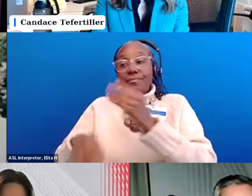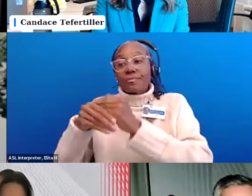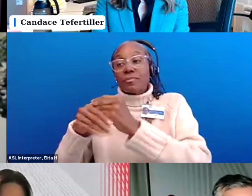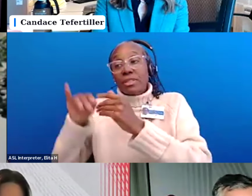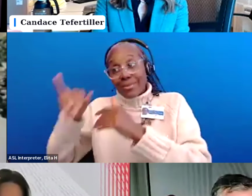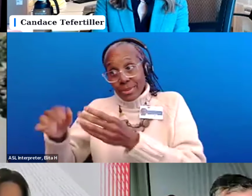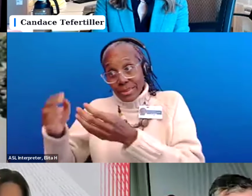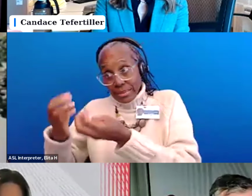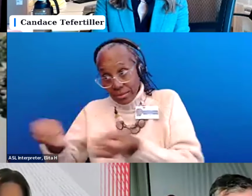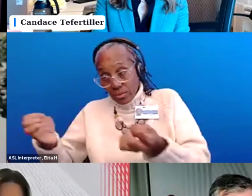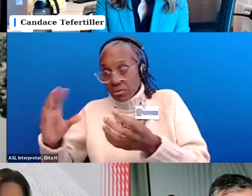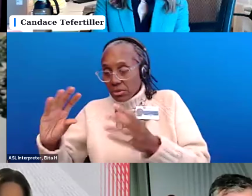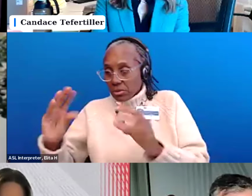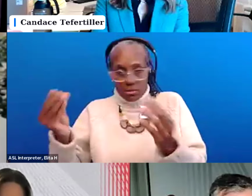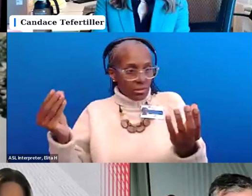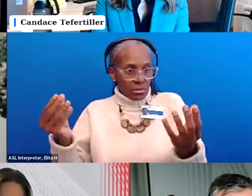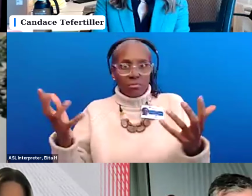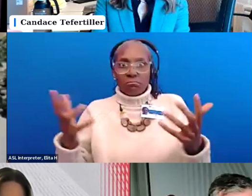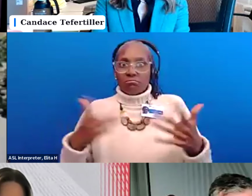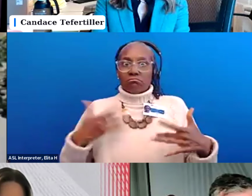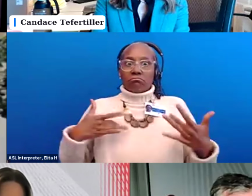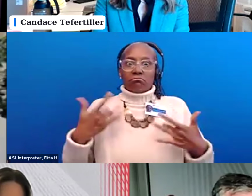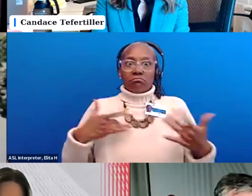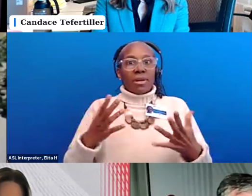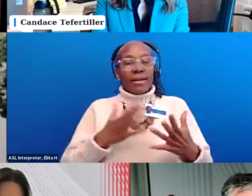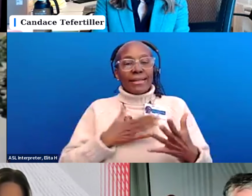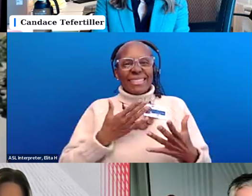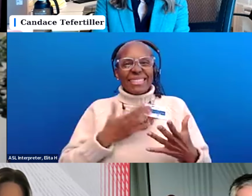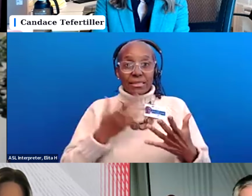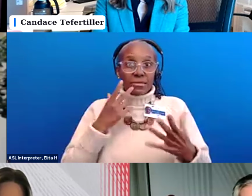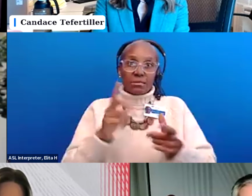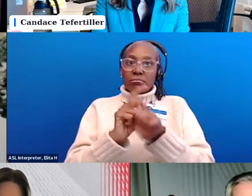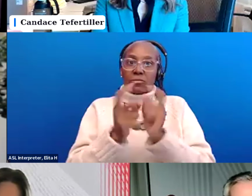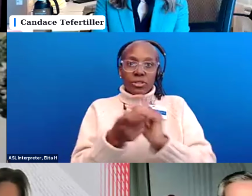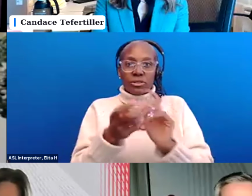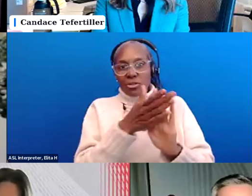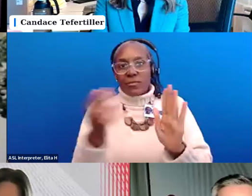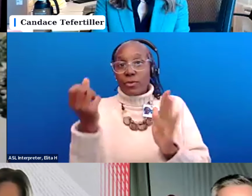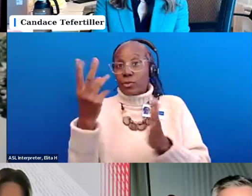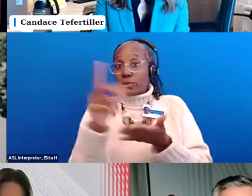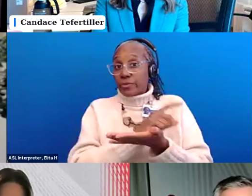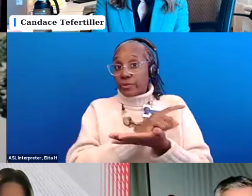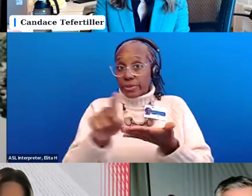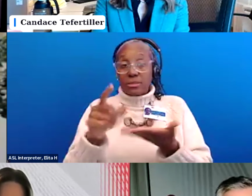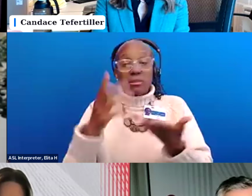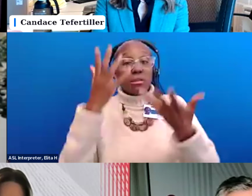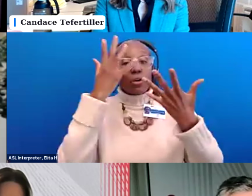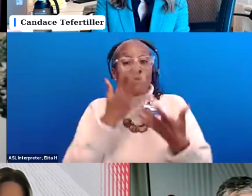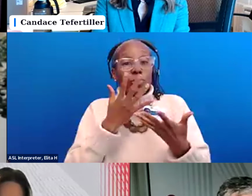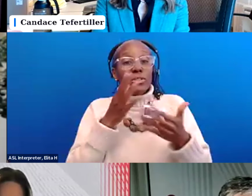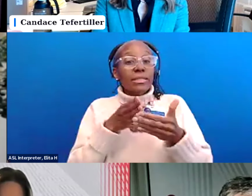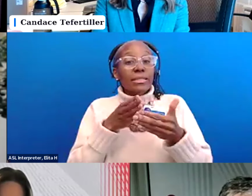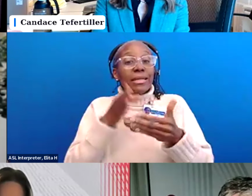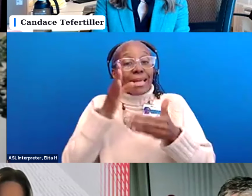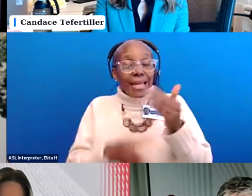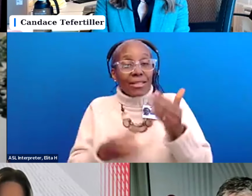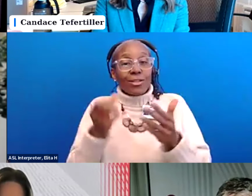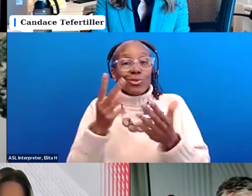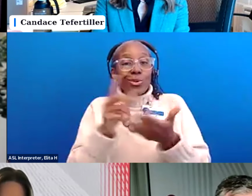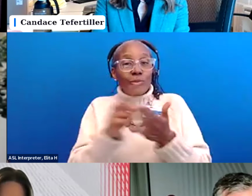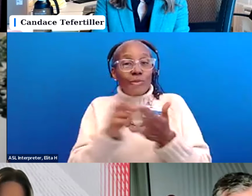this device, I was really excited about. And thankfully, I was able to see changes over those 12 weeks. Unfortunately, it ended at 12